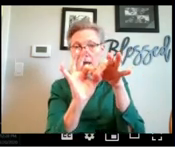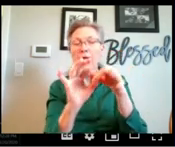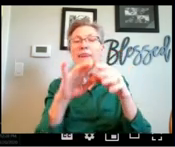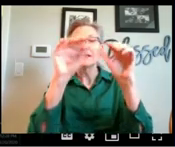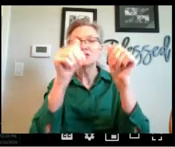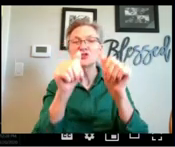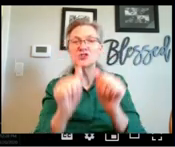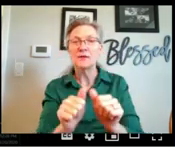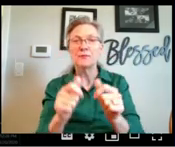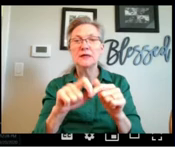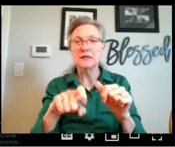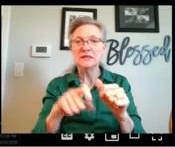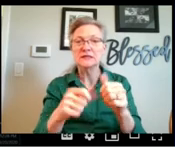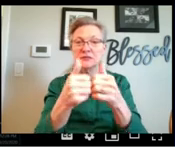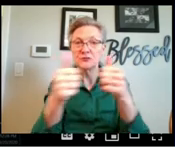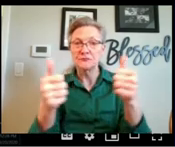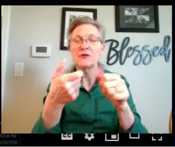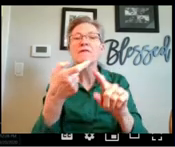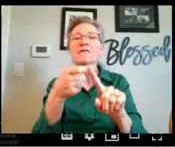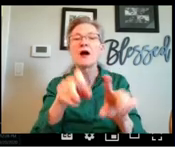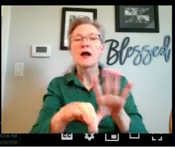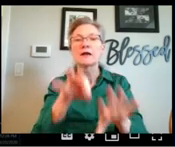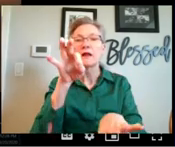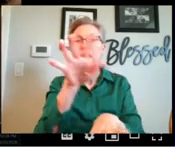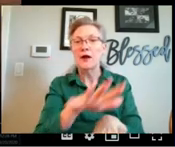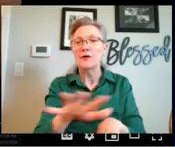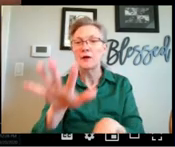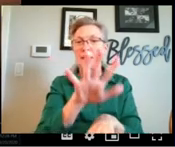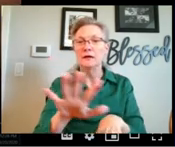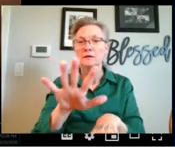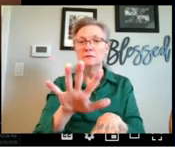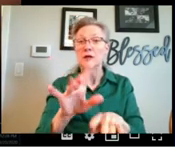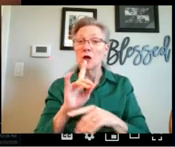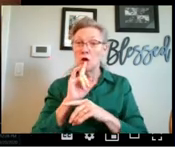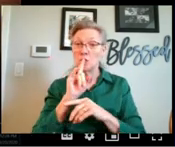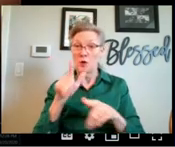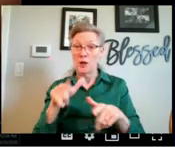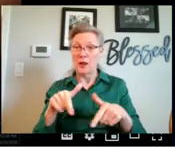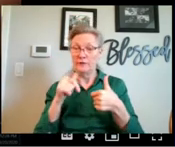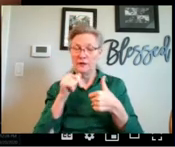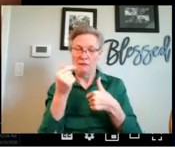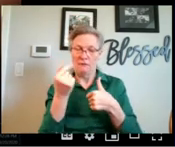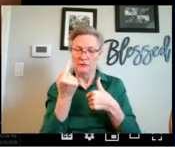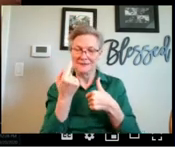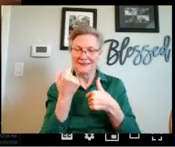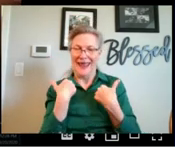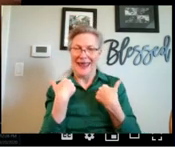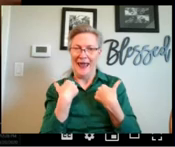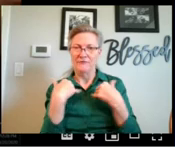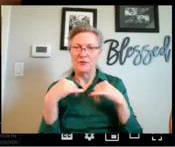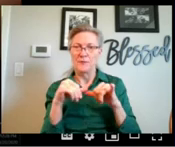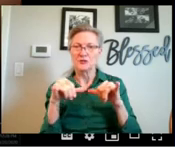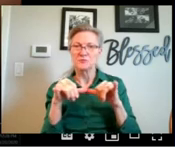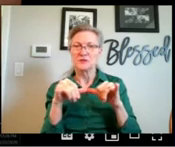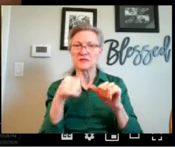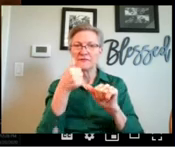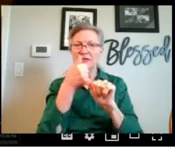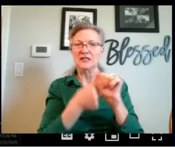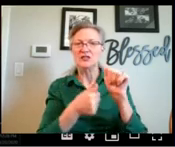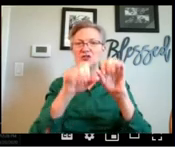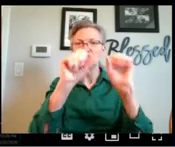one rectangle in it, trying to find the area of that. Now, in real life, you are not always going to have all of the measures of a